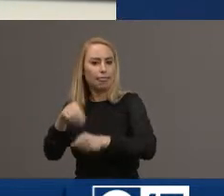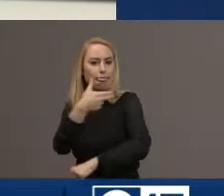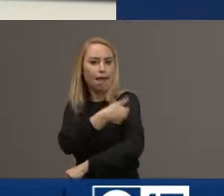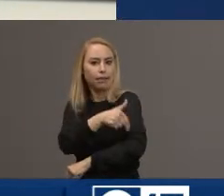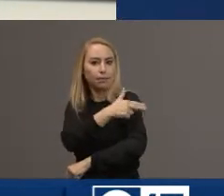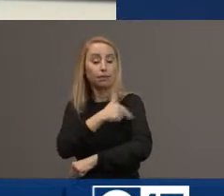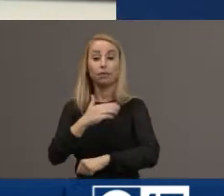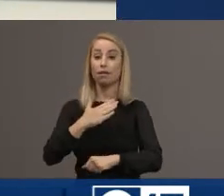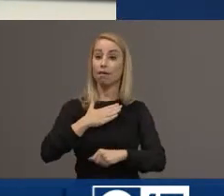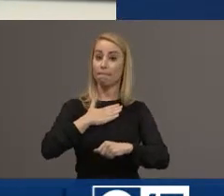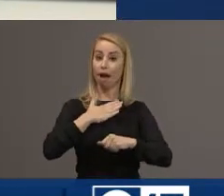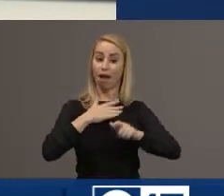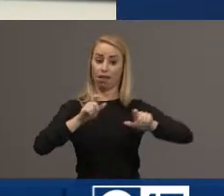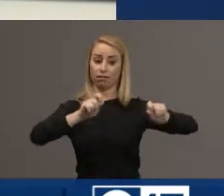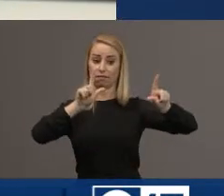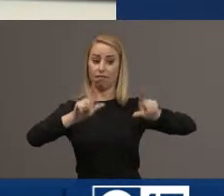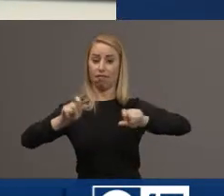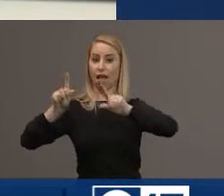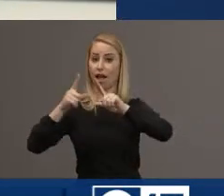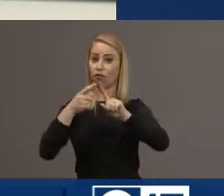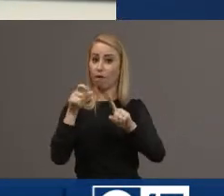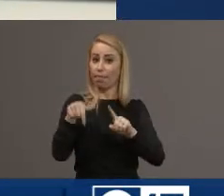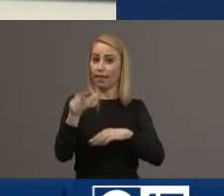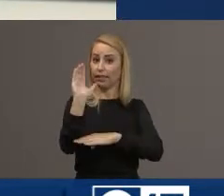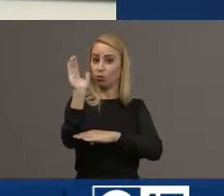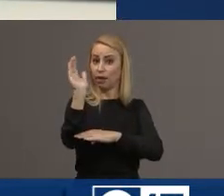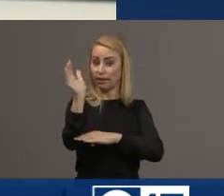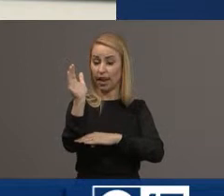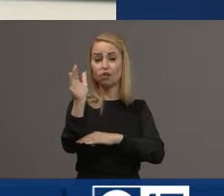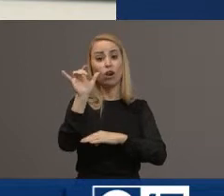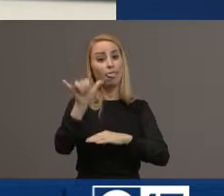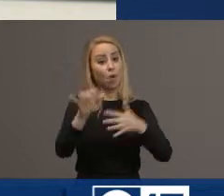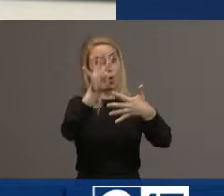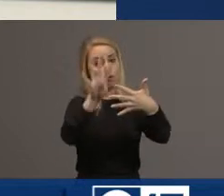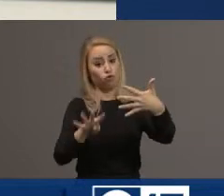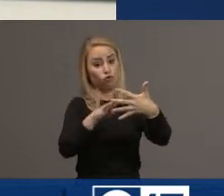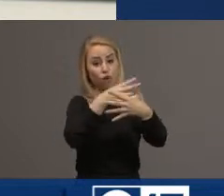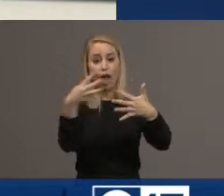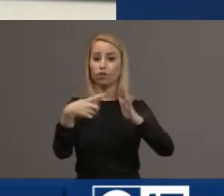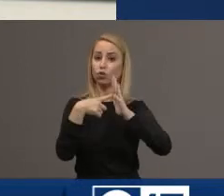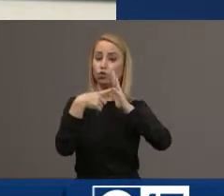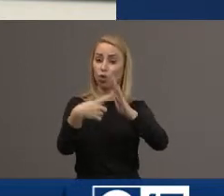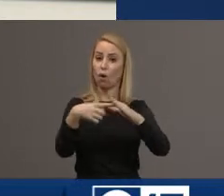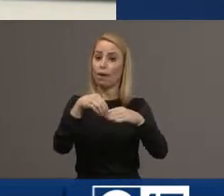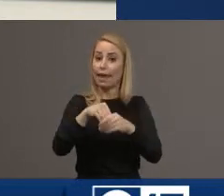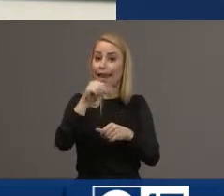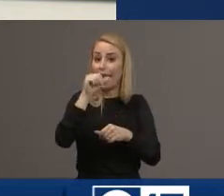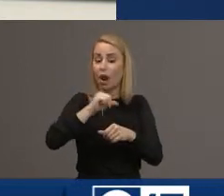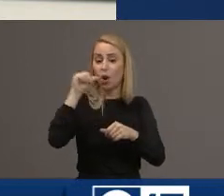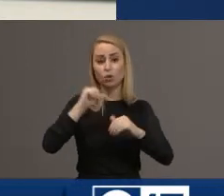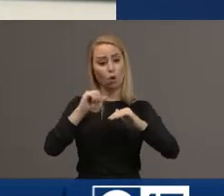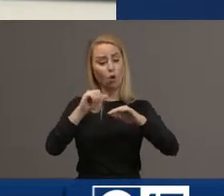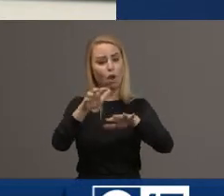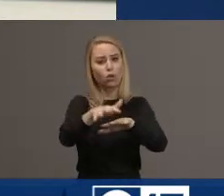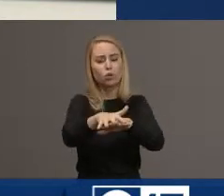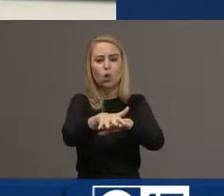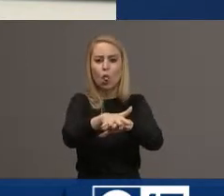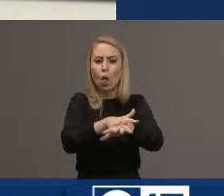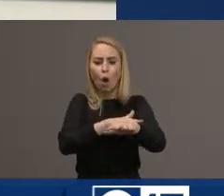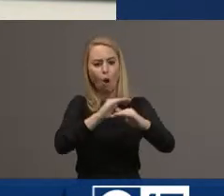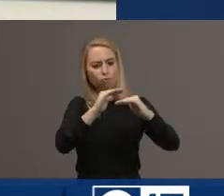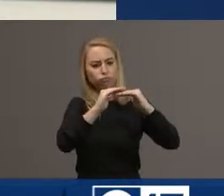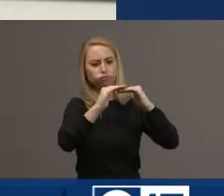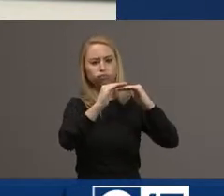the presentation, you could see that we had slowed the spread in Arizona to a